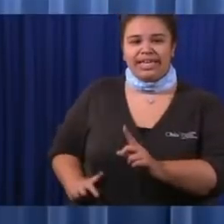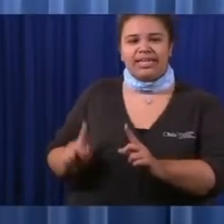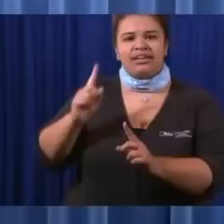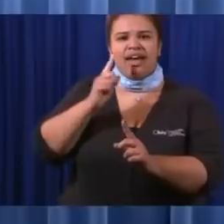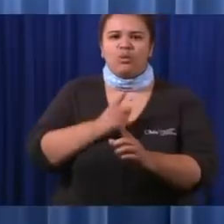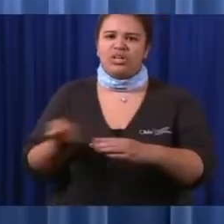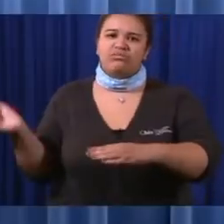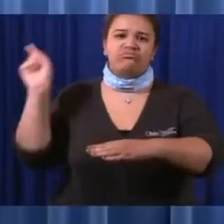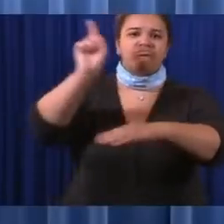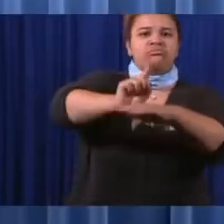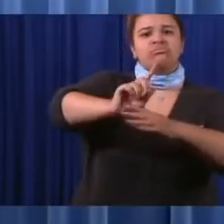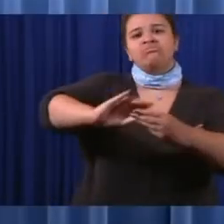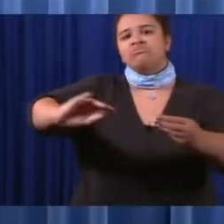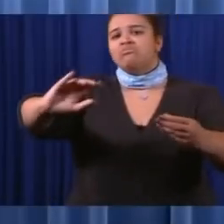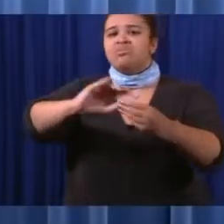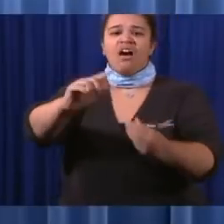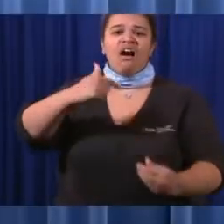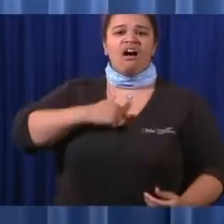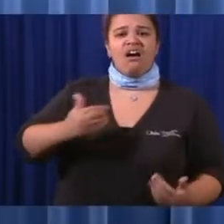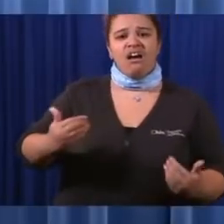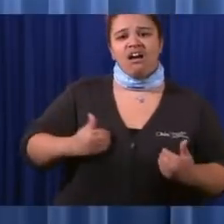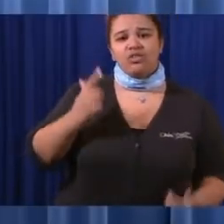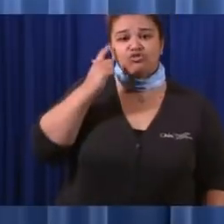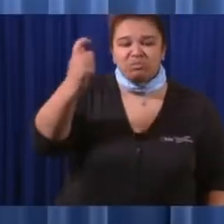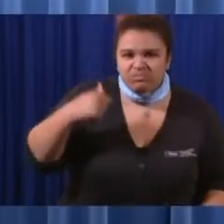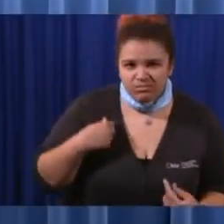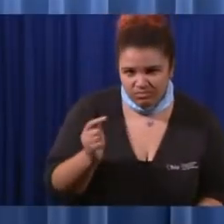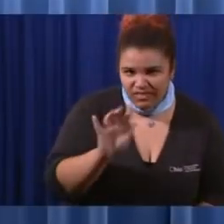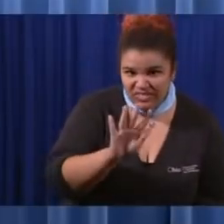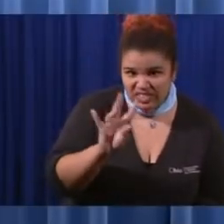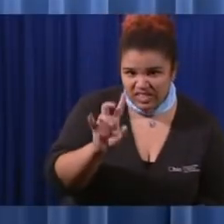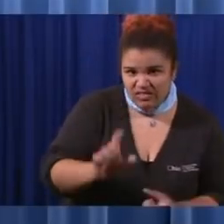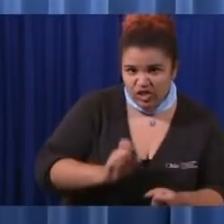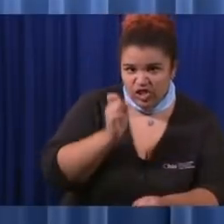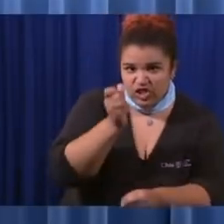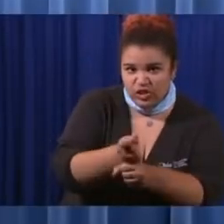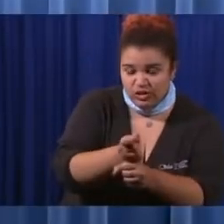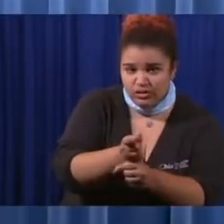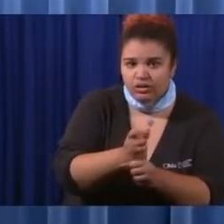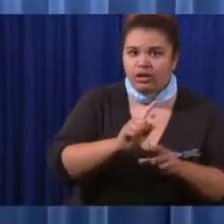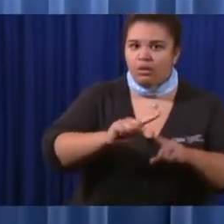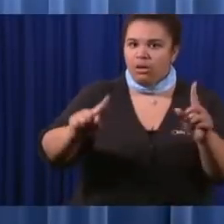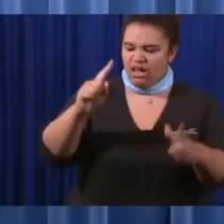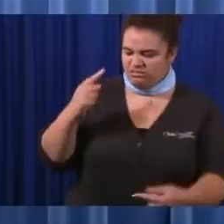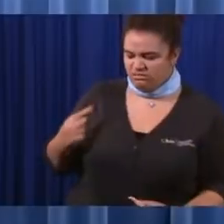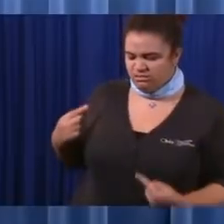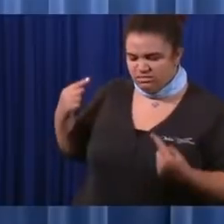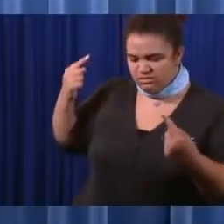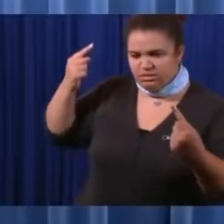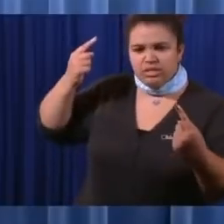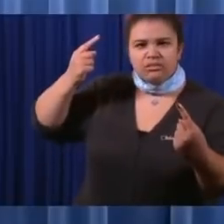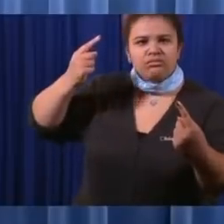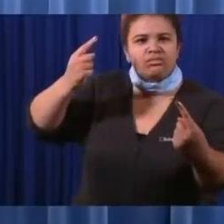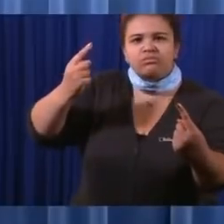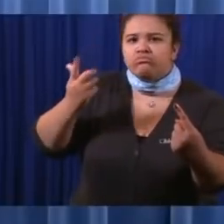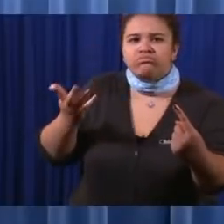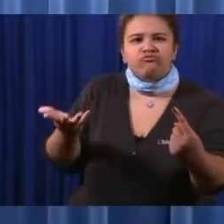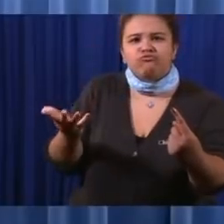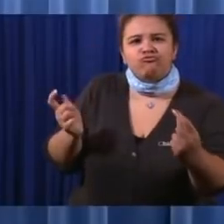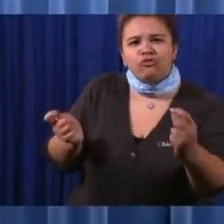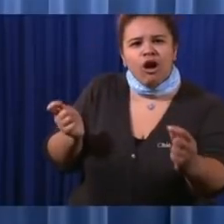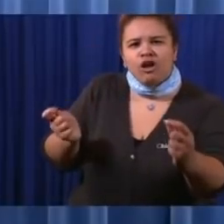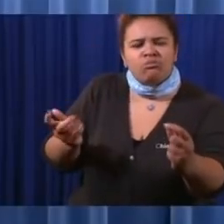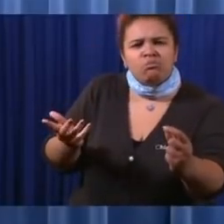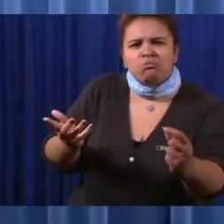in square one. Nothing unites us. Skin color, different religion, political